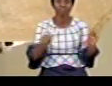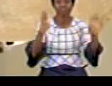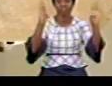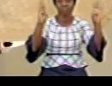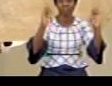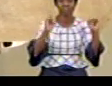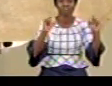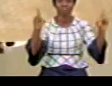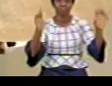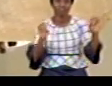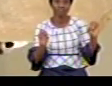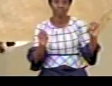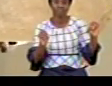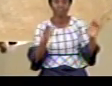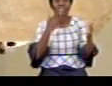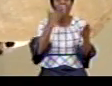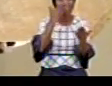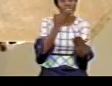bleed